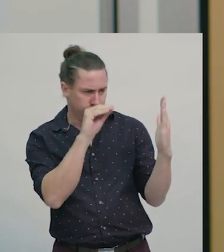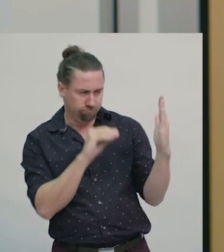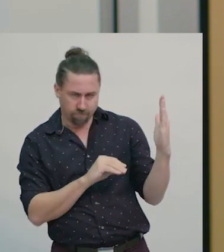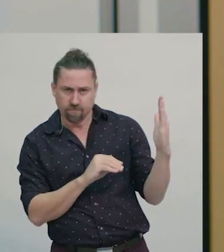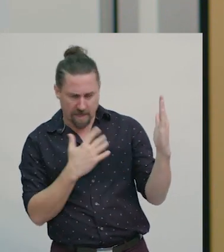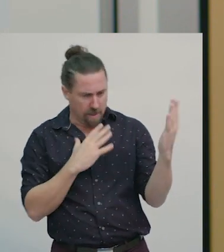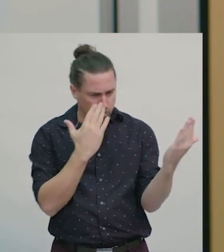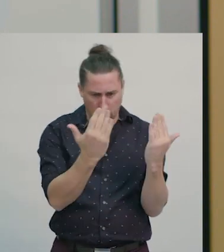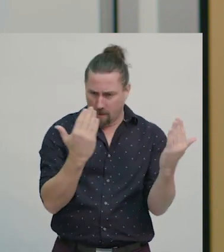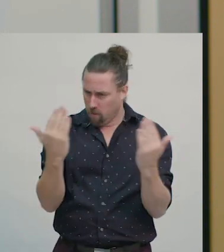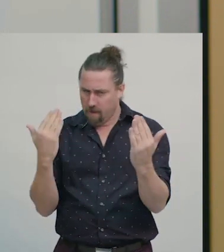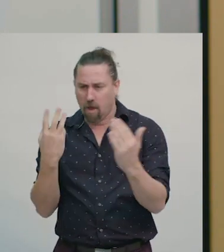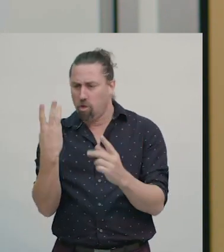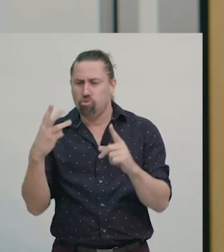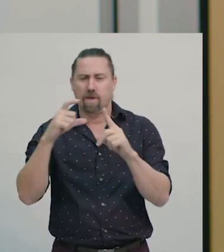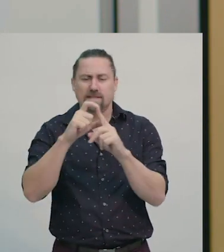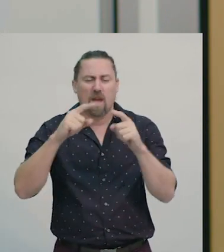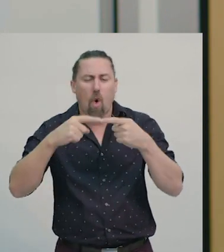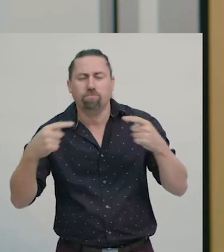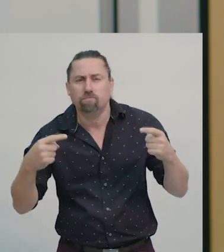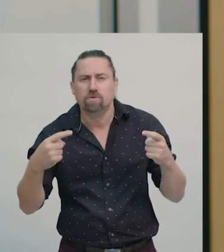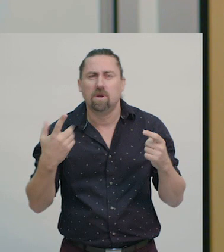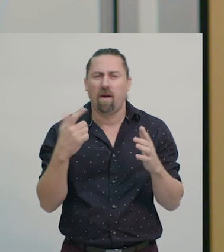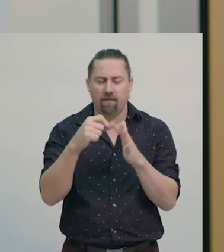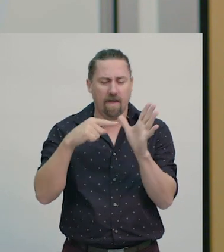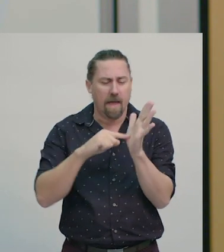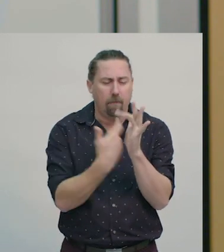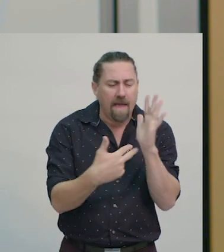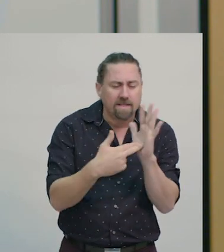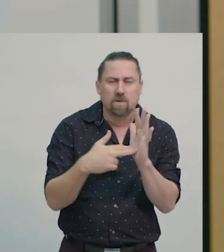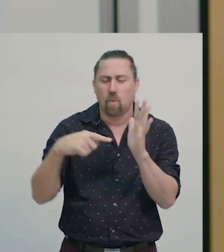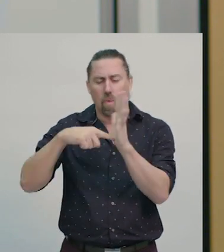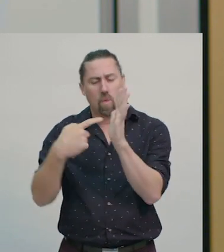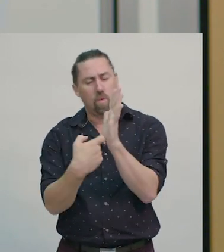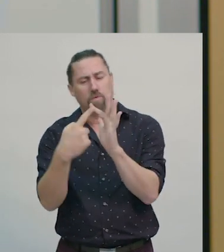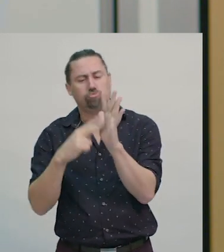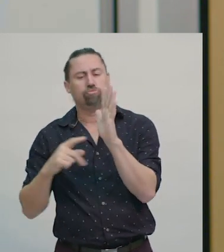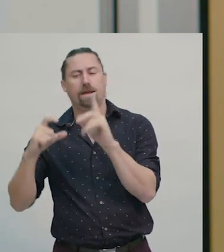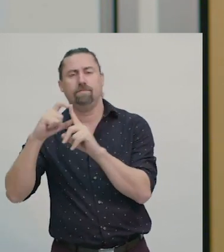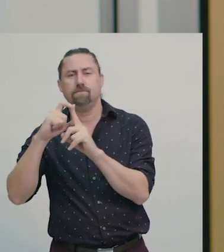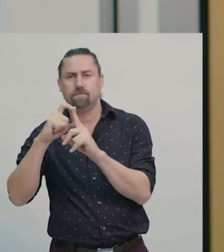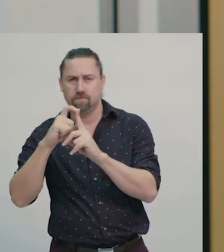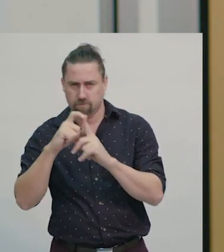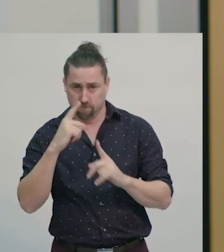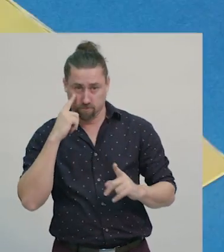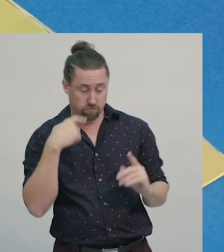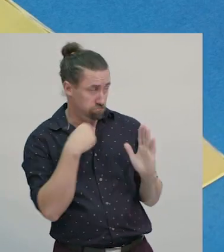different 3D objects and discover patterns or trends. We are going to draw the views in these columns